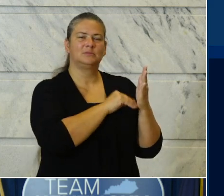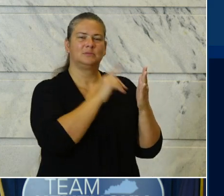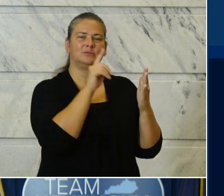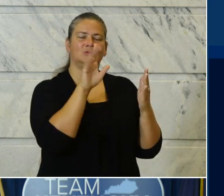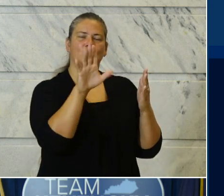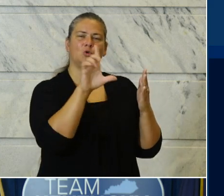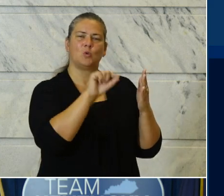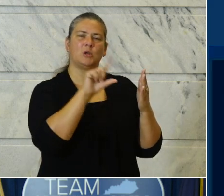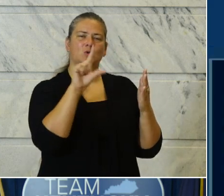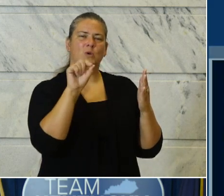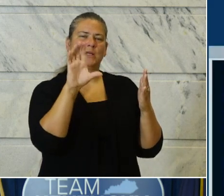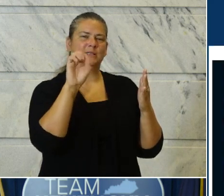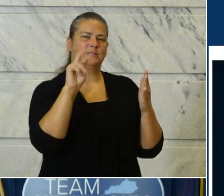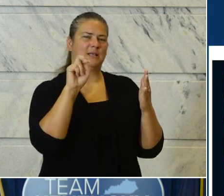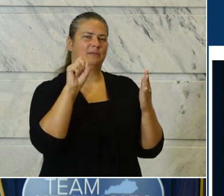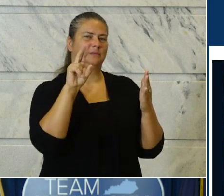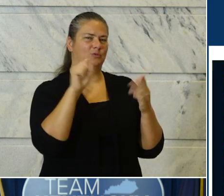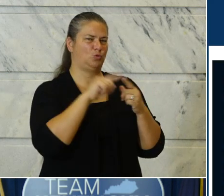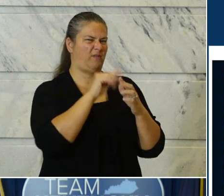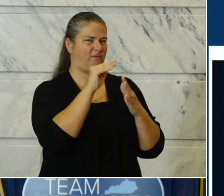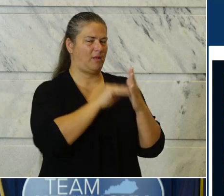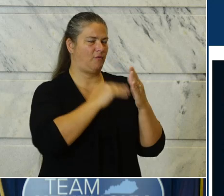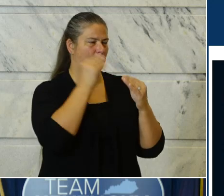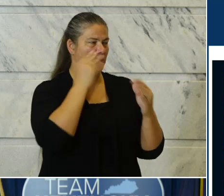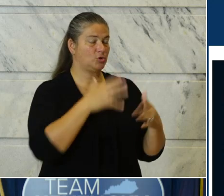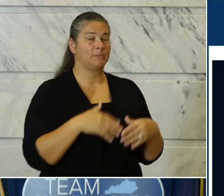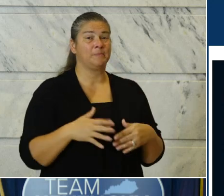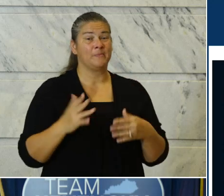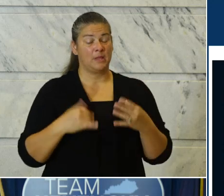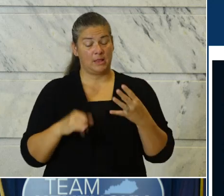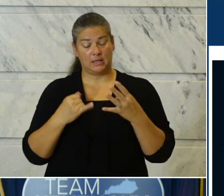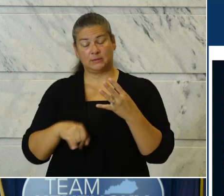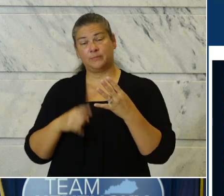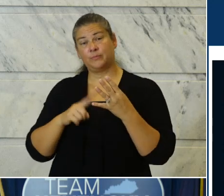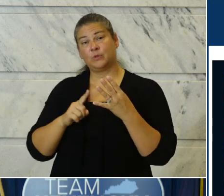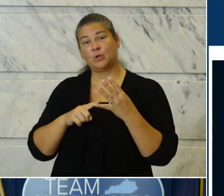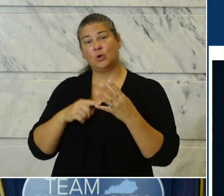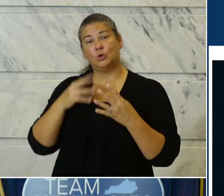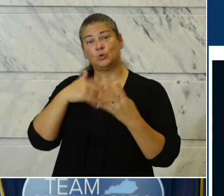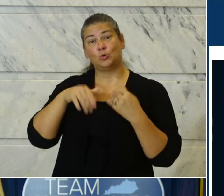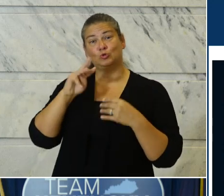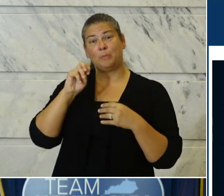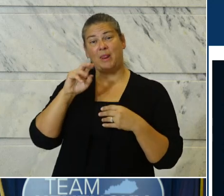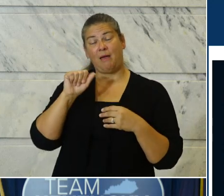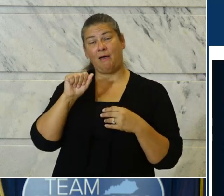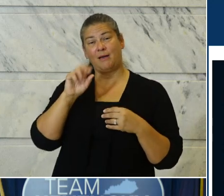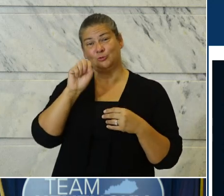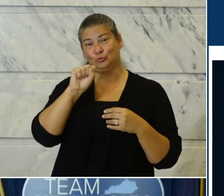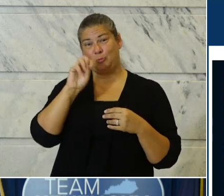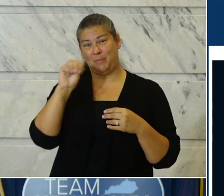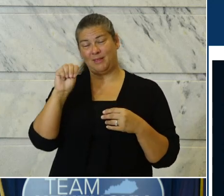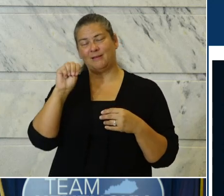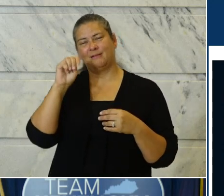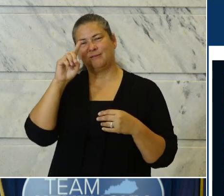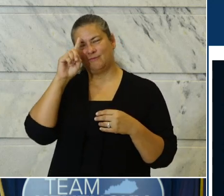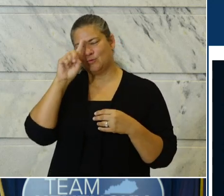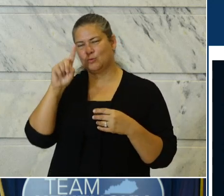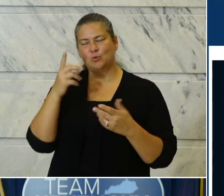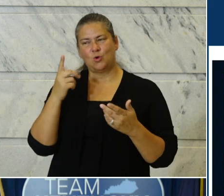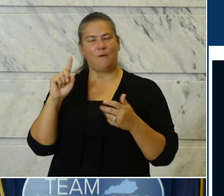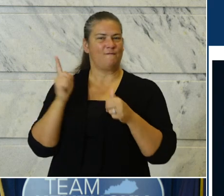And last, but certainly not least, is some social media from the first day of school for so many